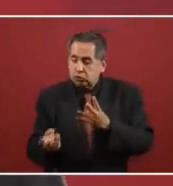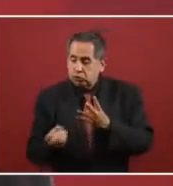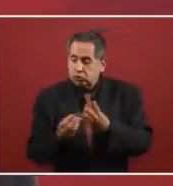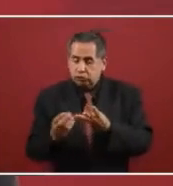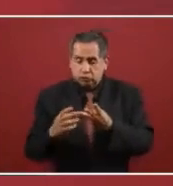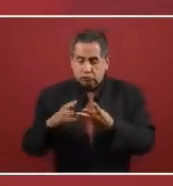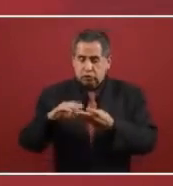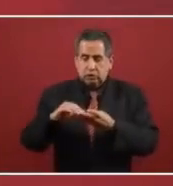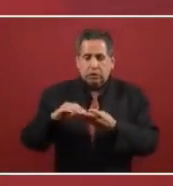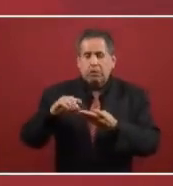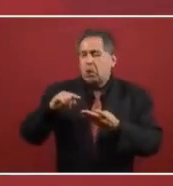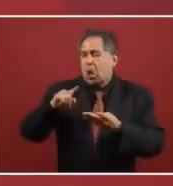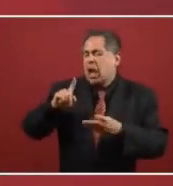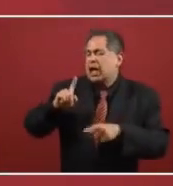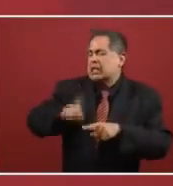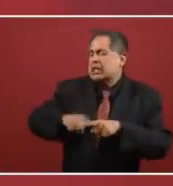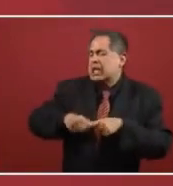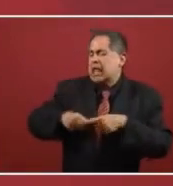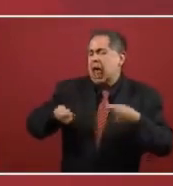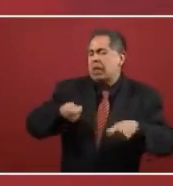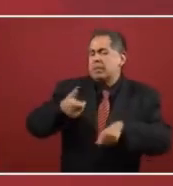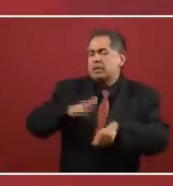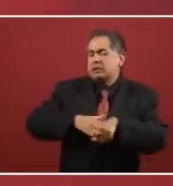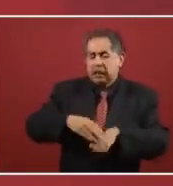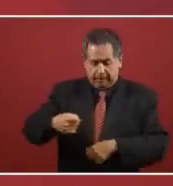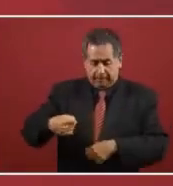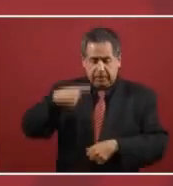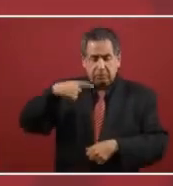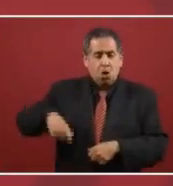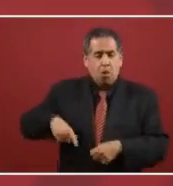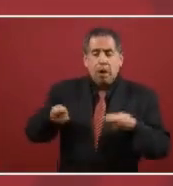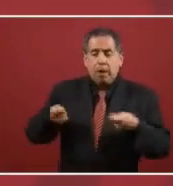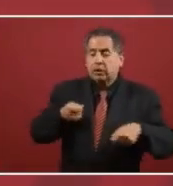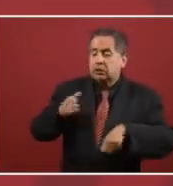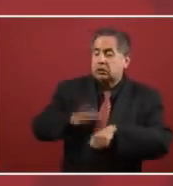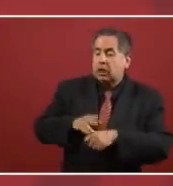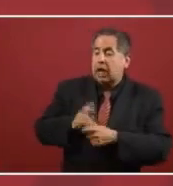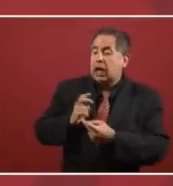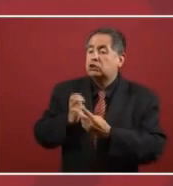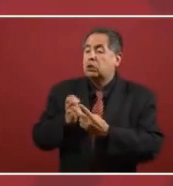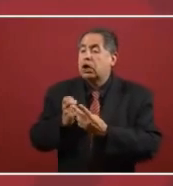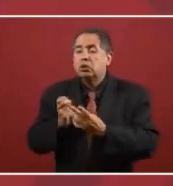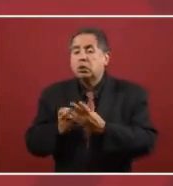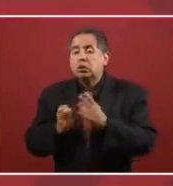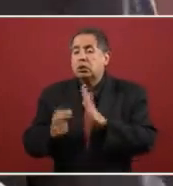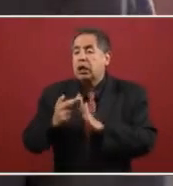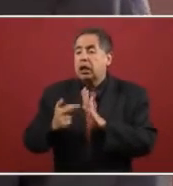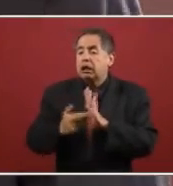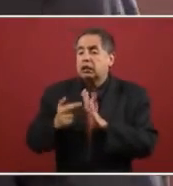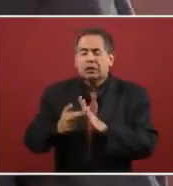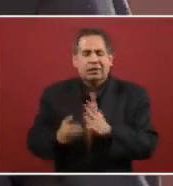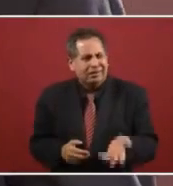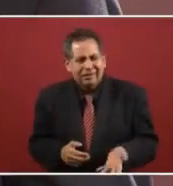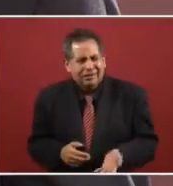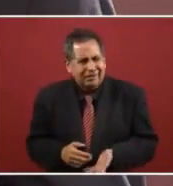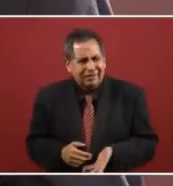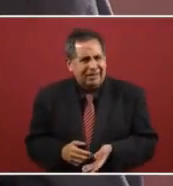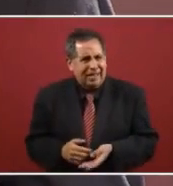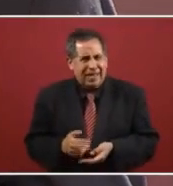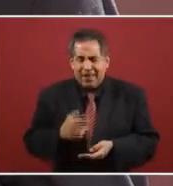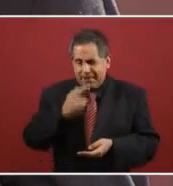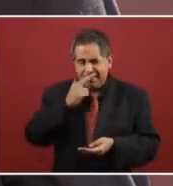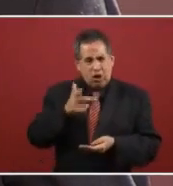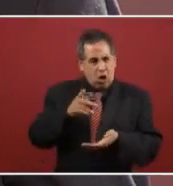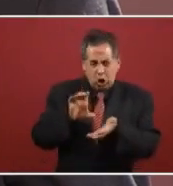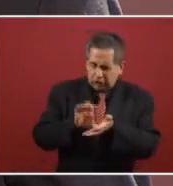uniforms. And who does the administration of that? The government itself. Why higher